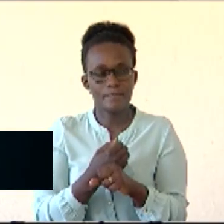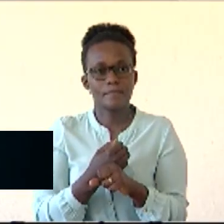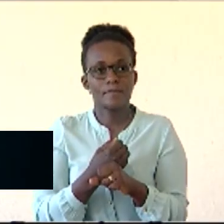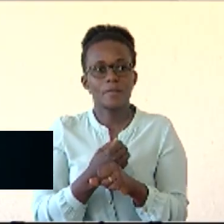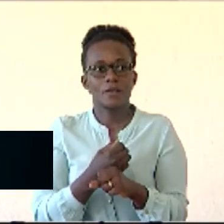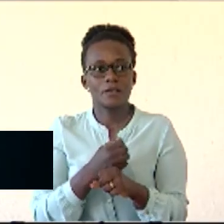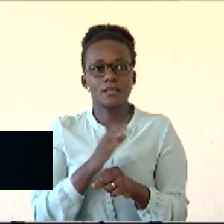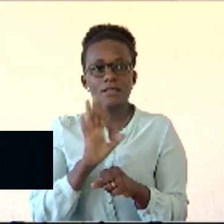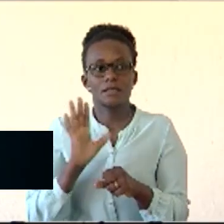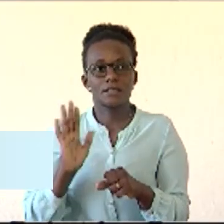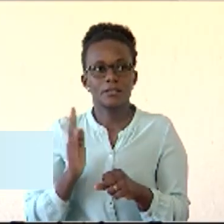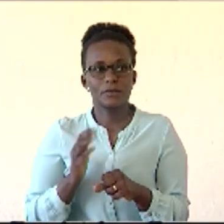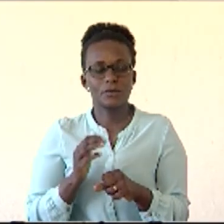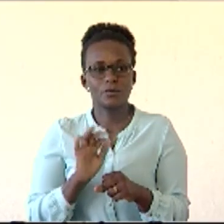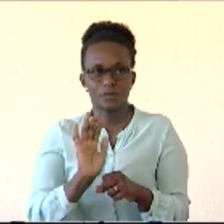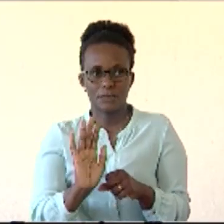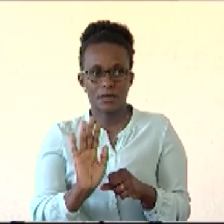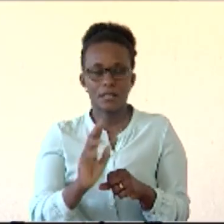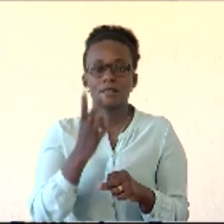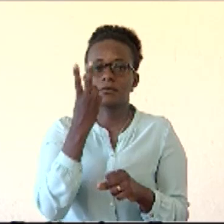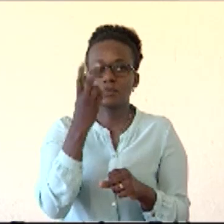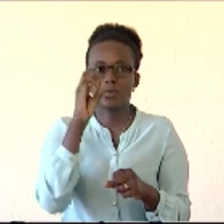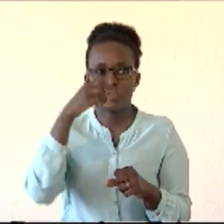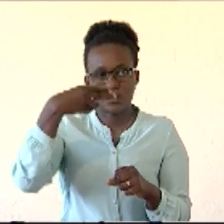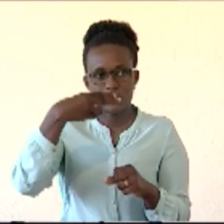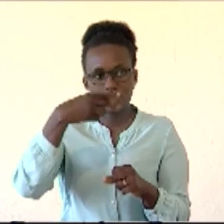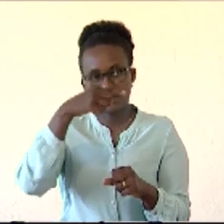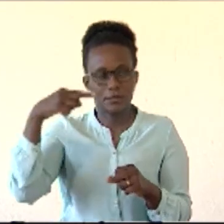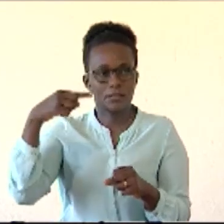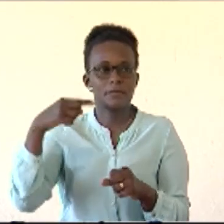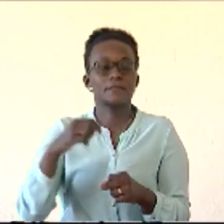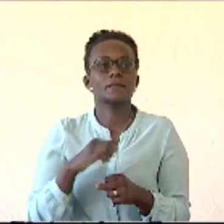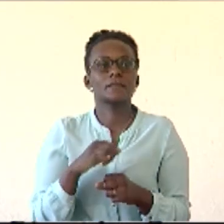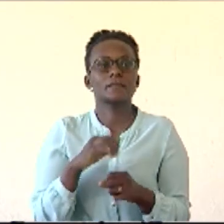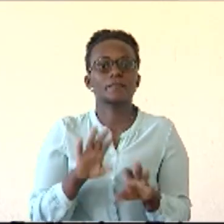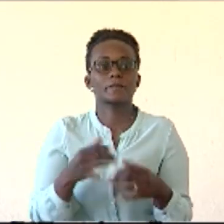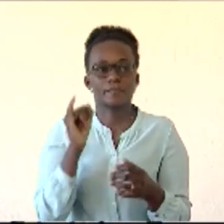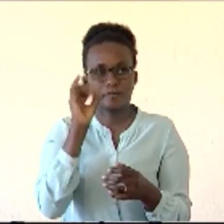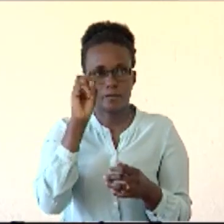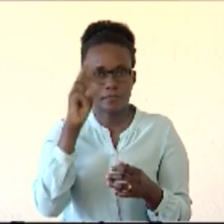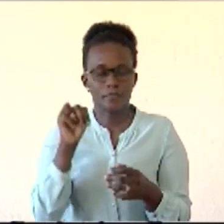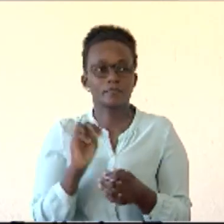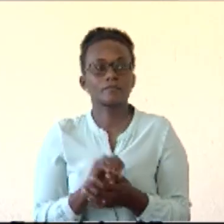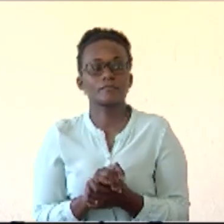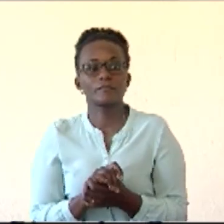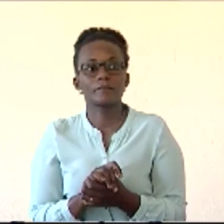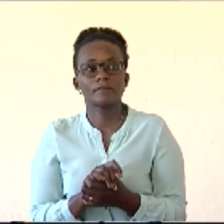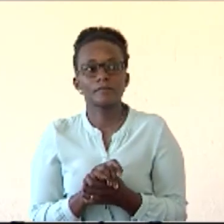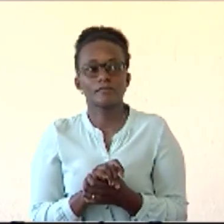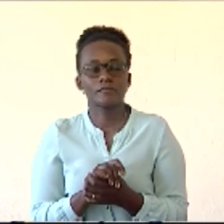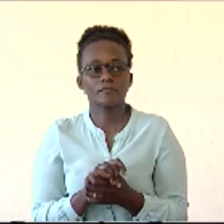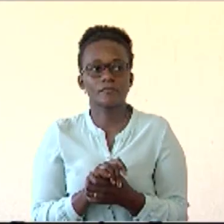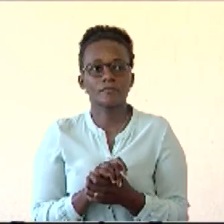remaining behind is the OH ions. So the OH ions will combine with the